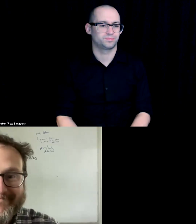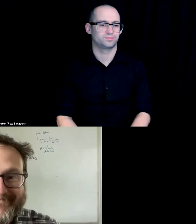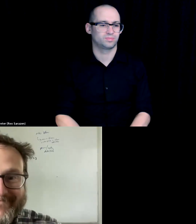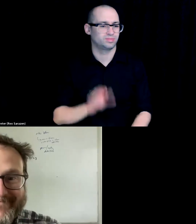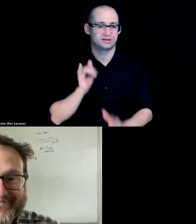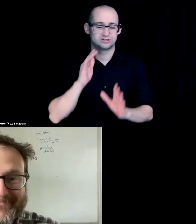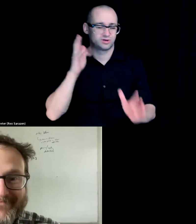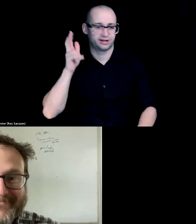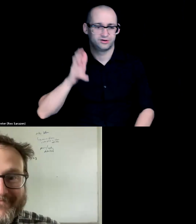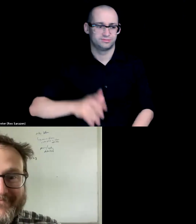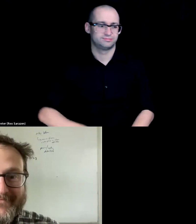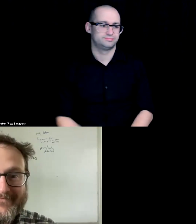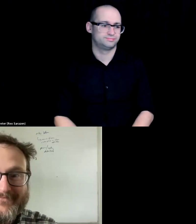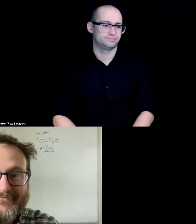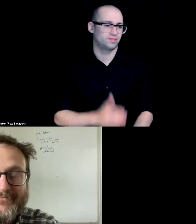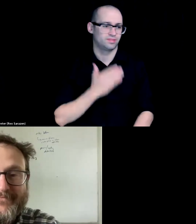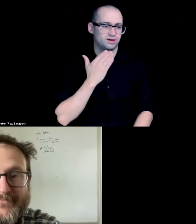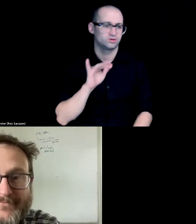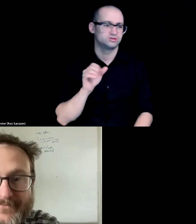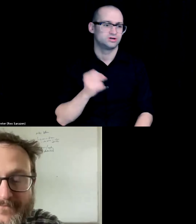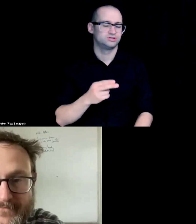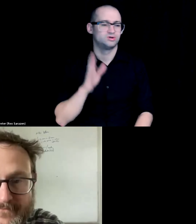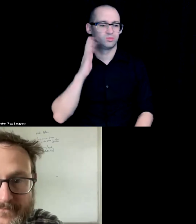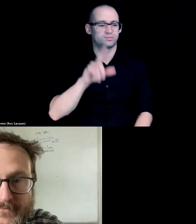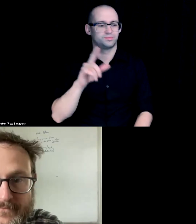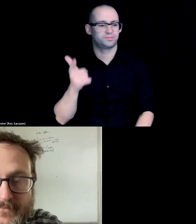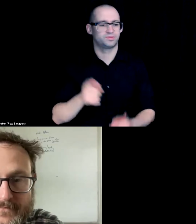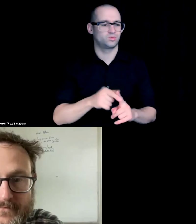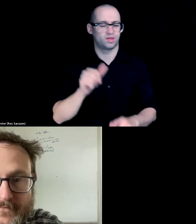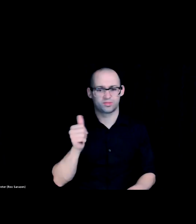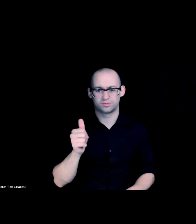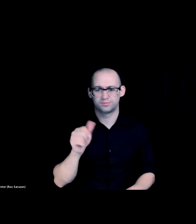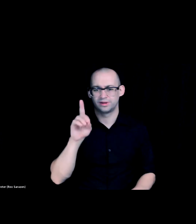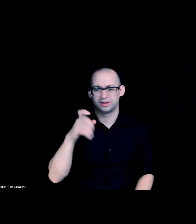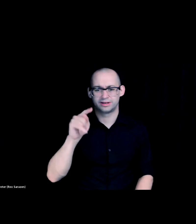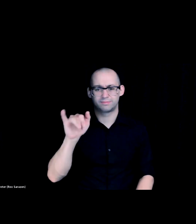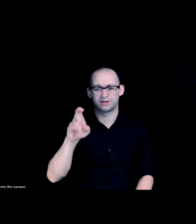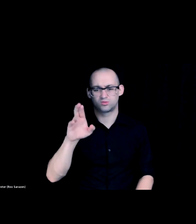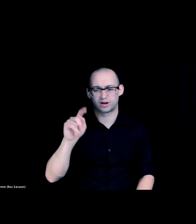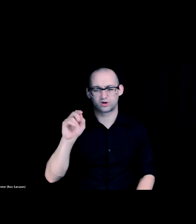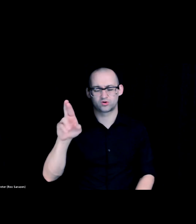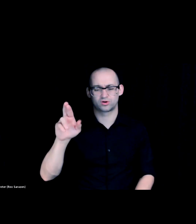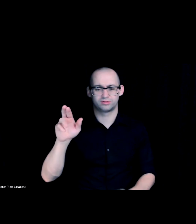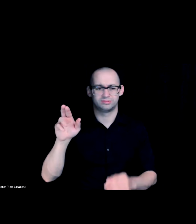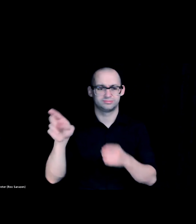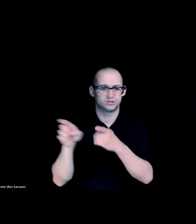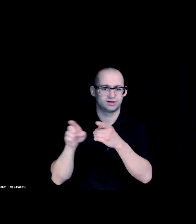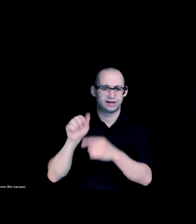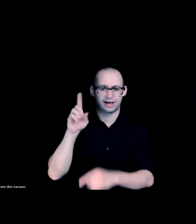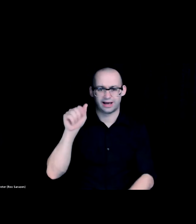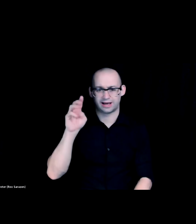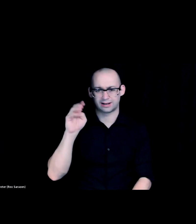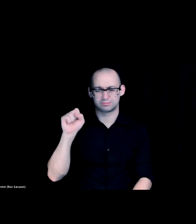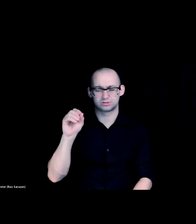hear. Awesome. Thank you, Josh. And now I'm going to pass it over to Deputy Director Adams of the Office of Broadband and Digital Literacy.